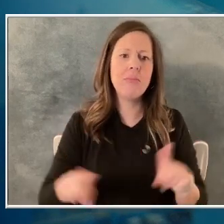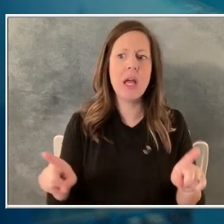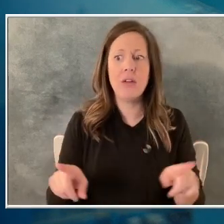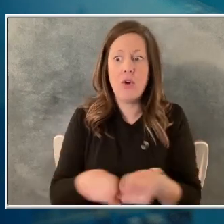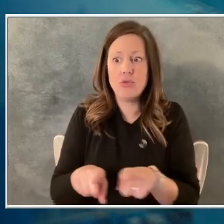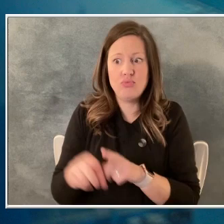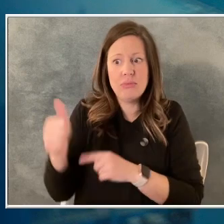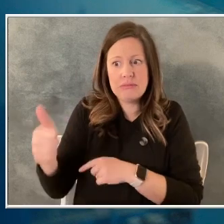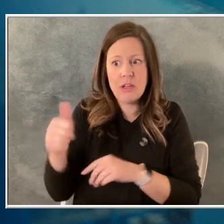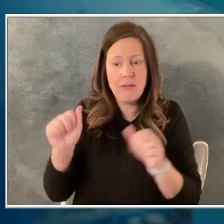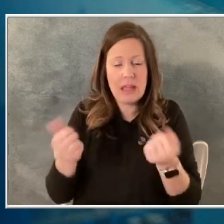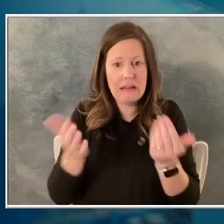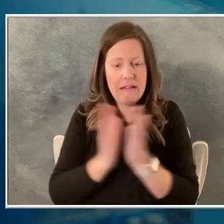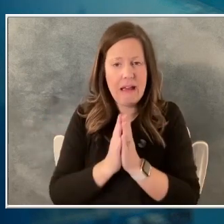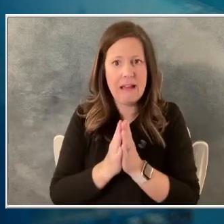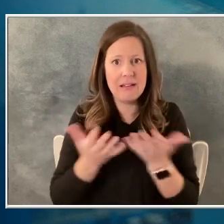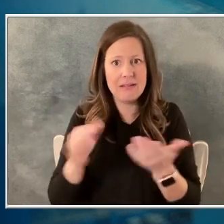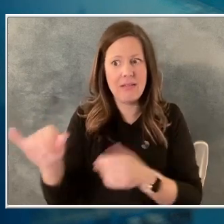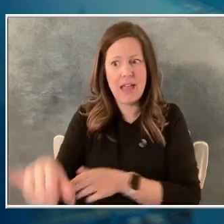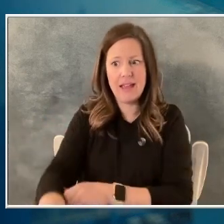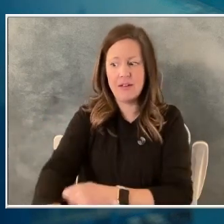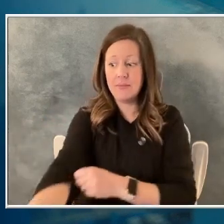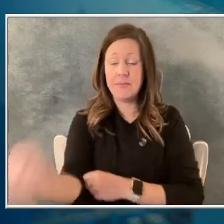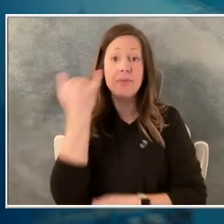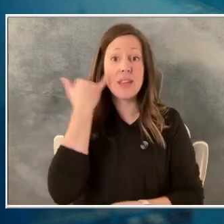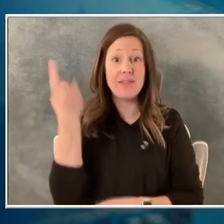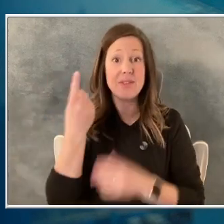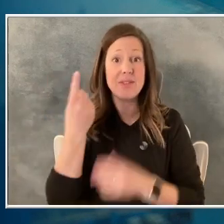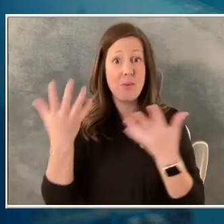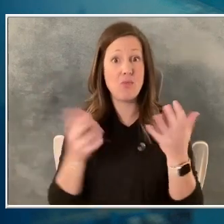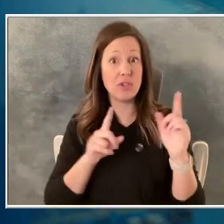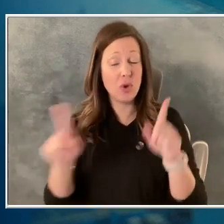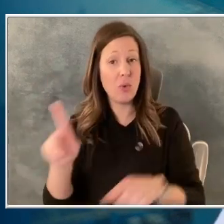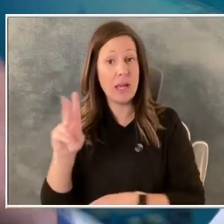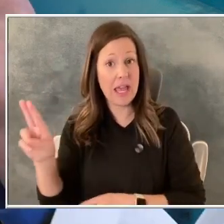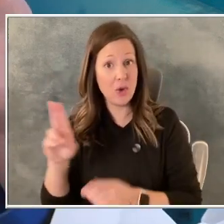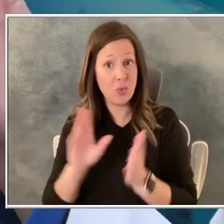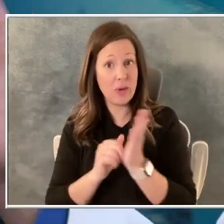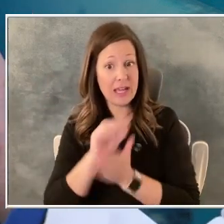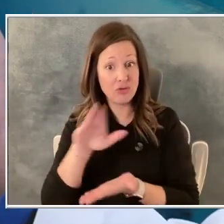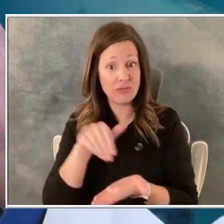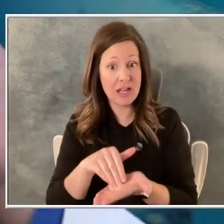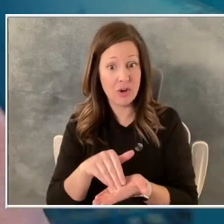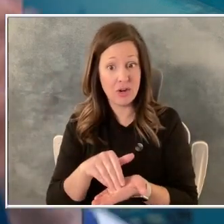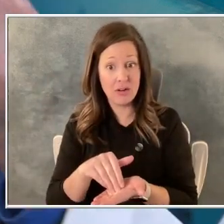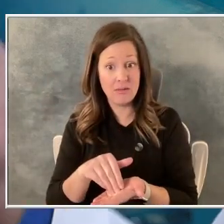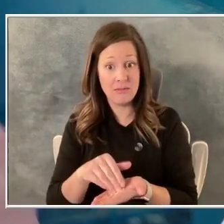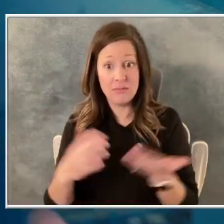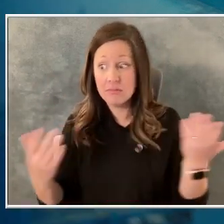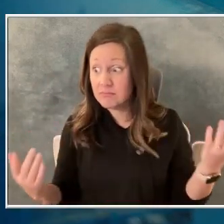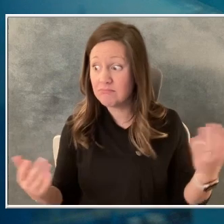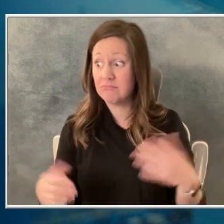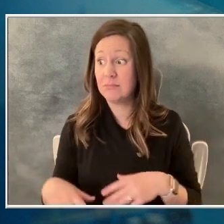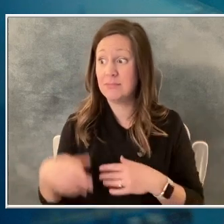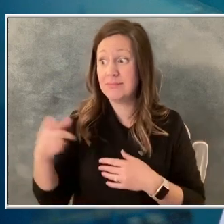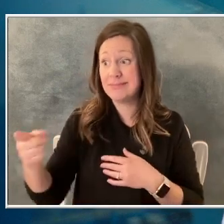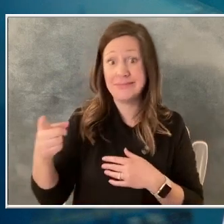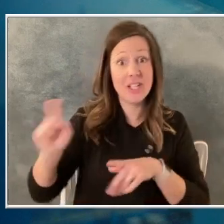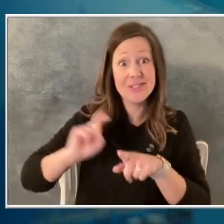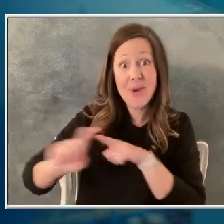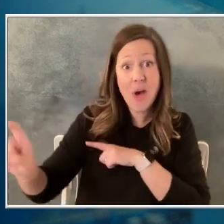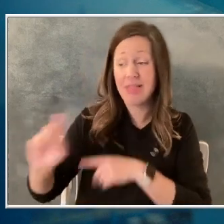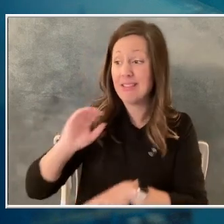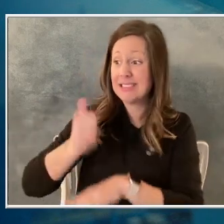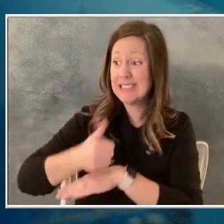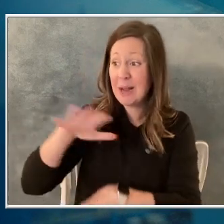were to want to come to the KU Cancer Center for a second opinion, I usually just say, Google KU Cancer Center second opinion, and the number pops